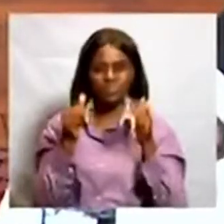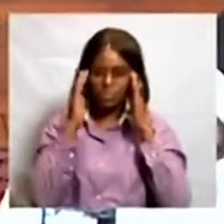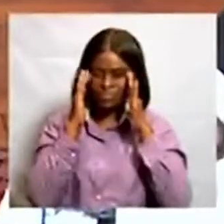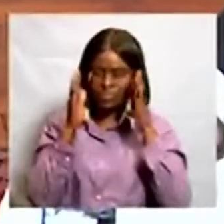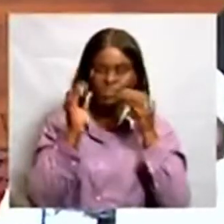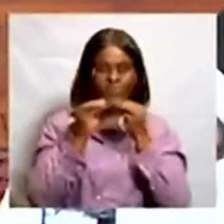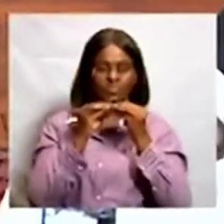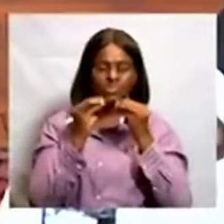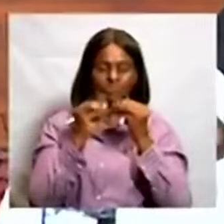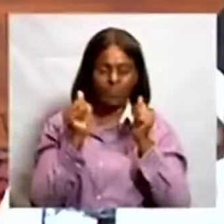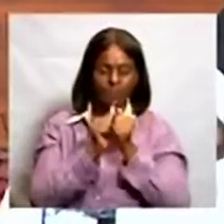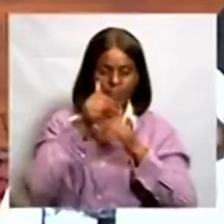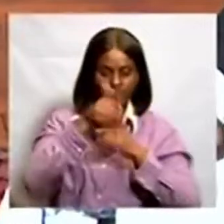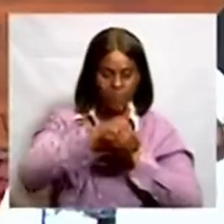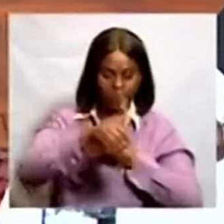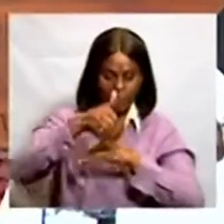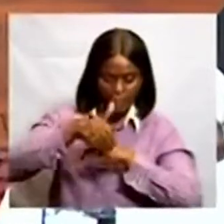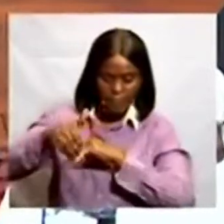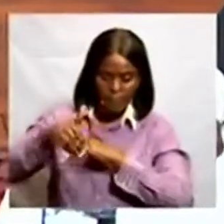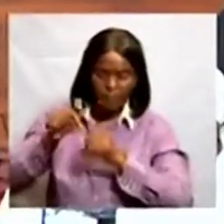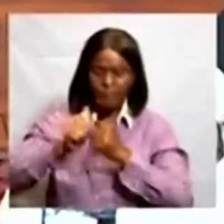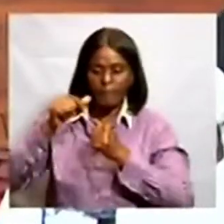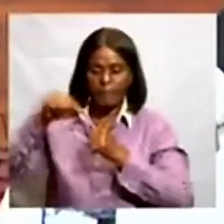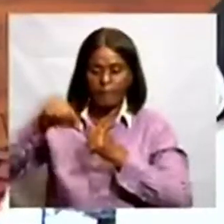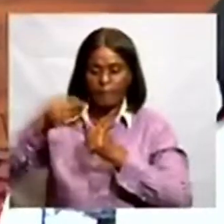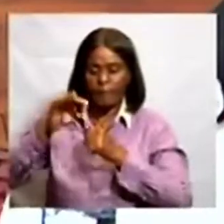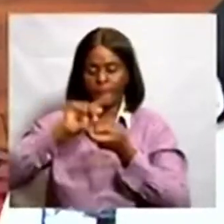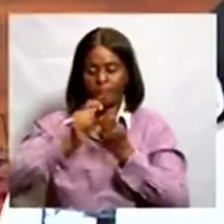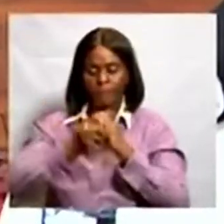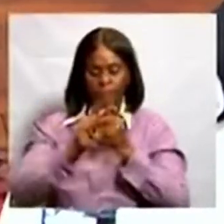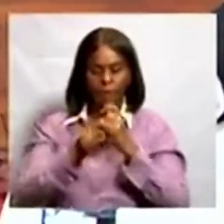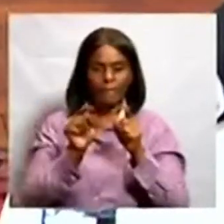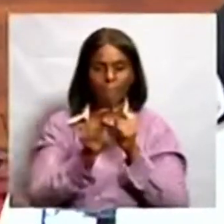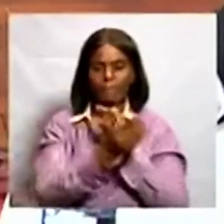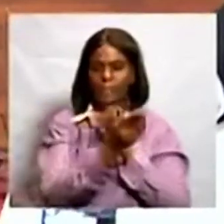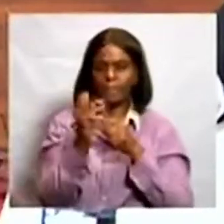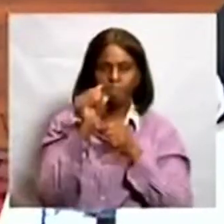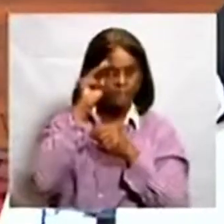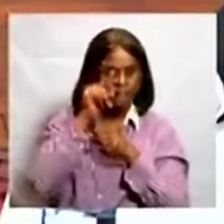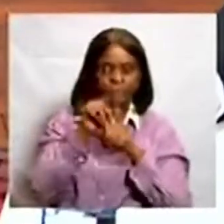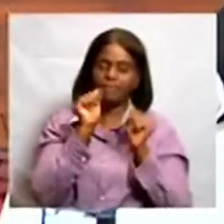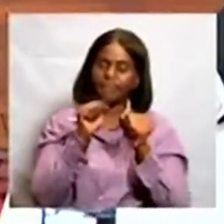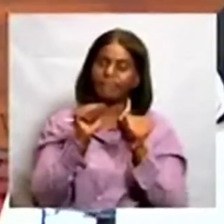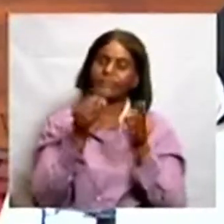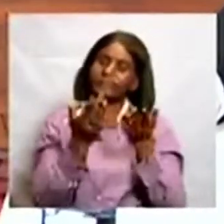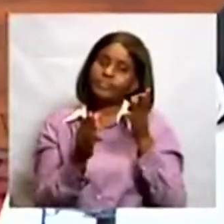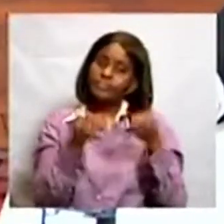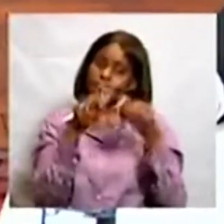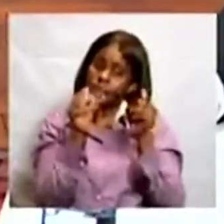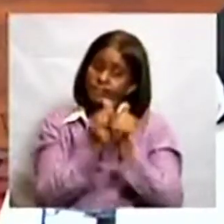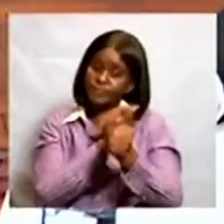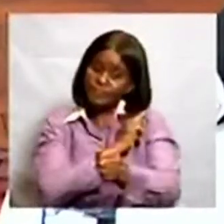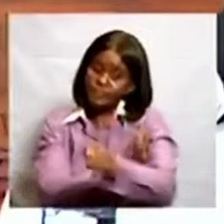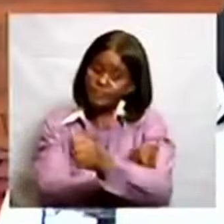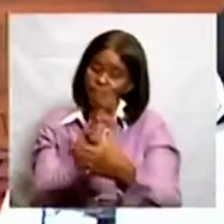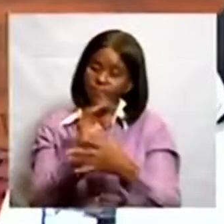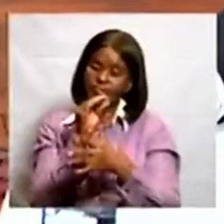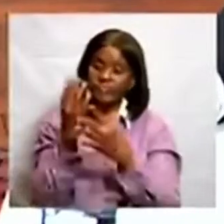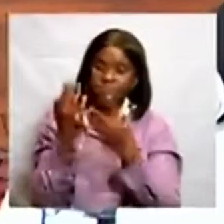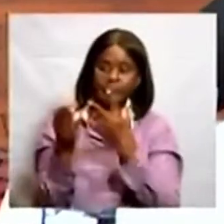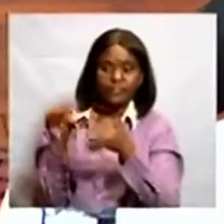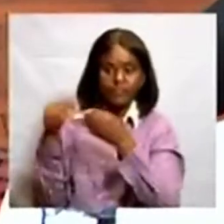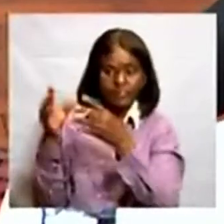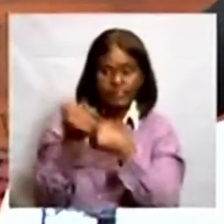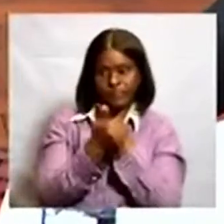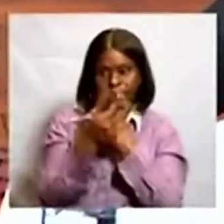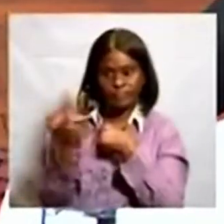in terms of registration, in terms of the quality of training, so that those ministries can at least either provide resources or maybe provide measures